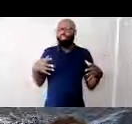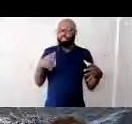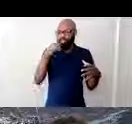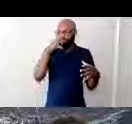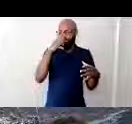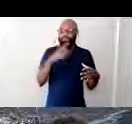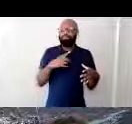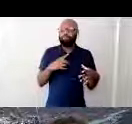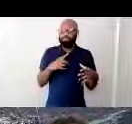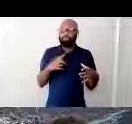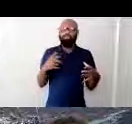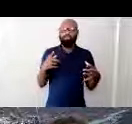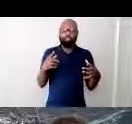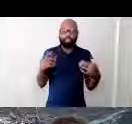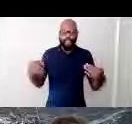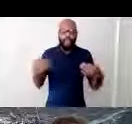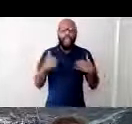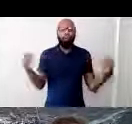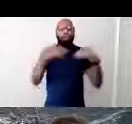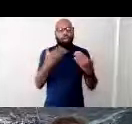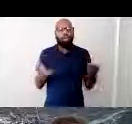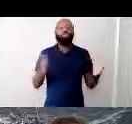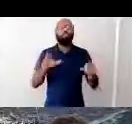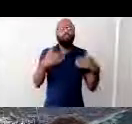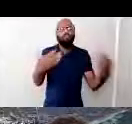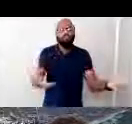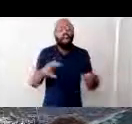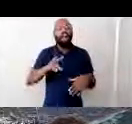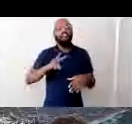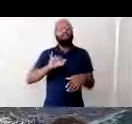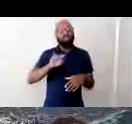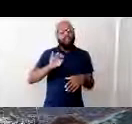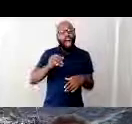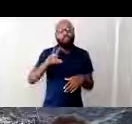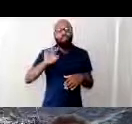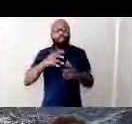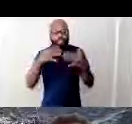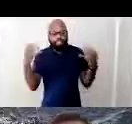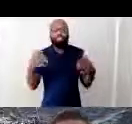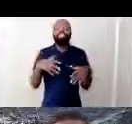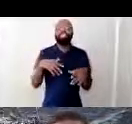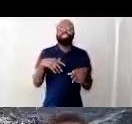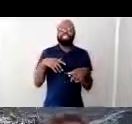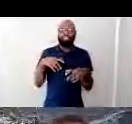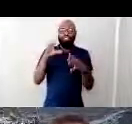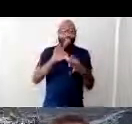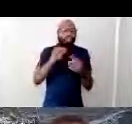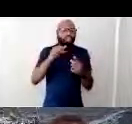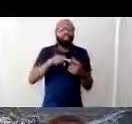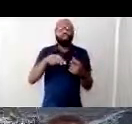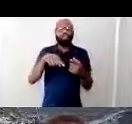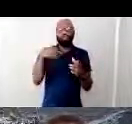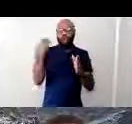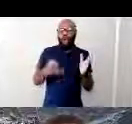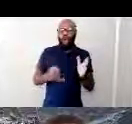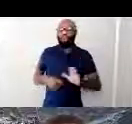like to see that bring vibrancy and that will help support the arts beyond these legacy events. That's just my kind of 2 cents. Yeah, could I just add to